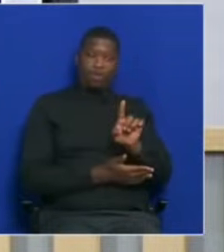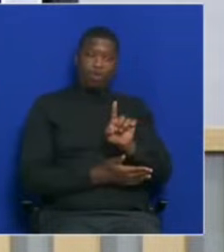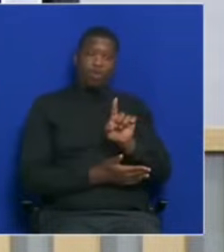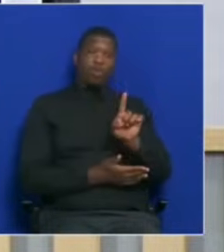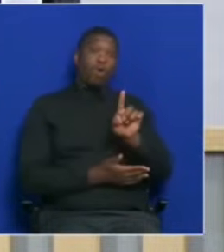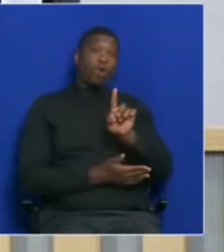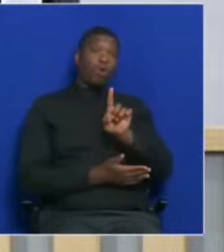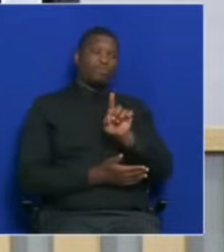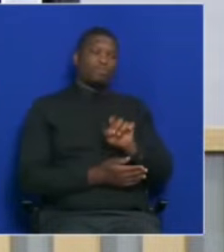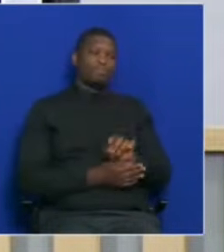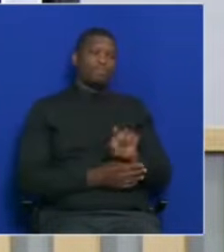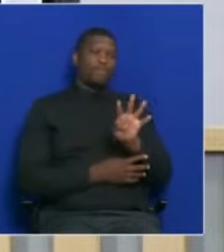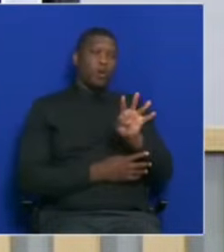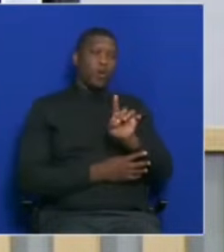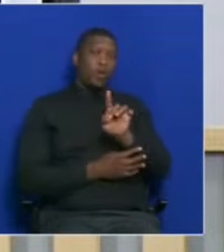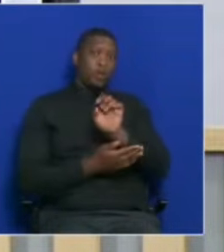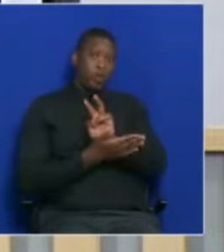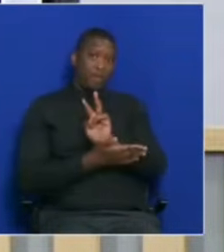Oh,